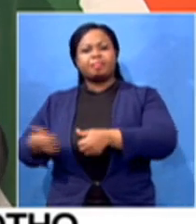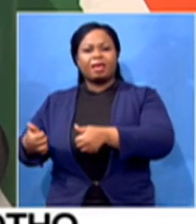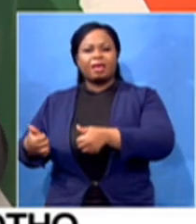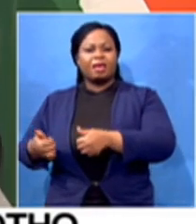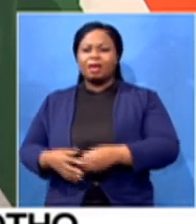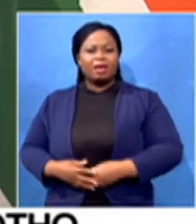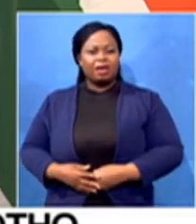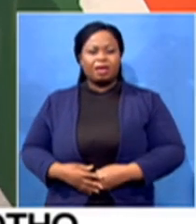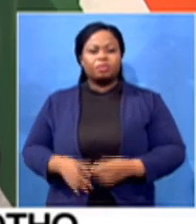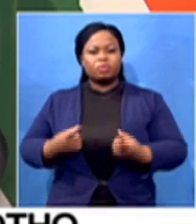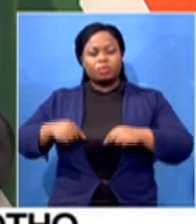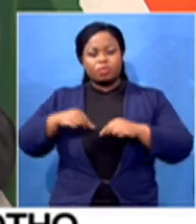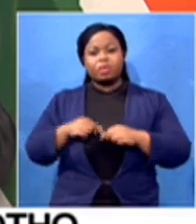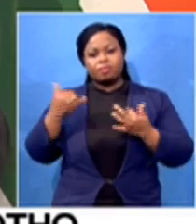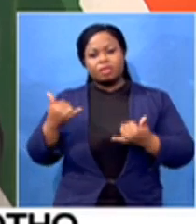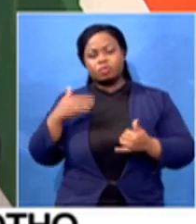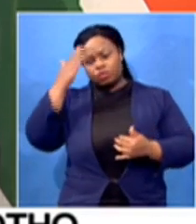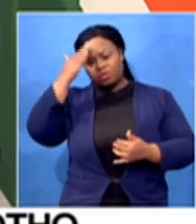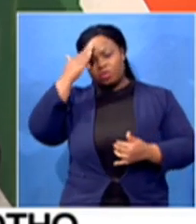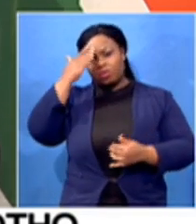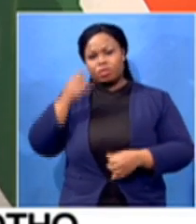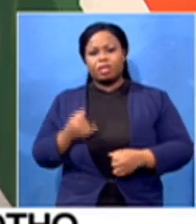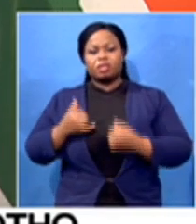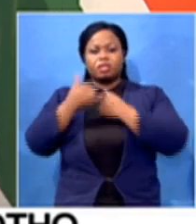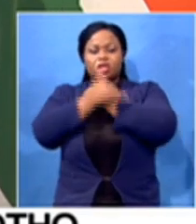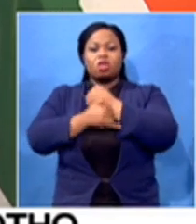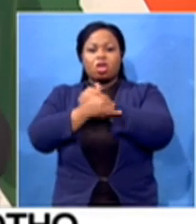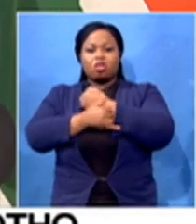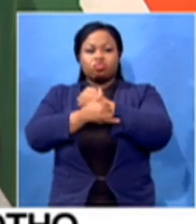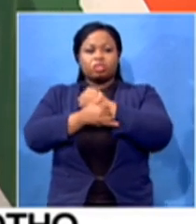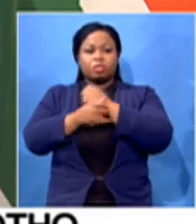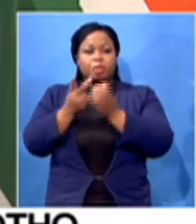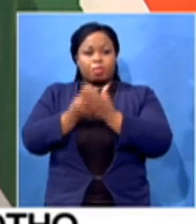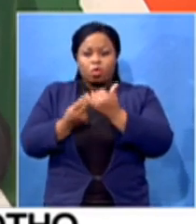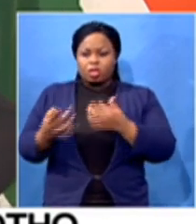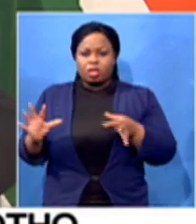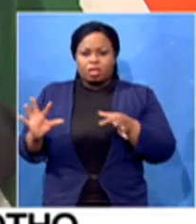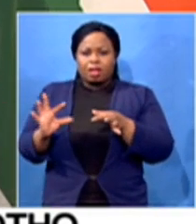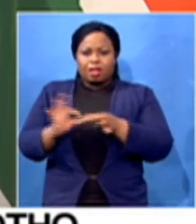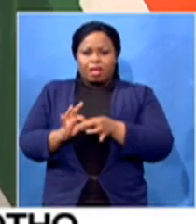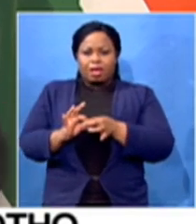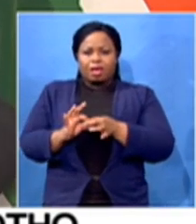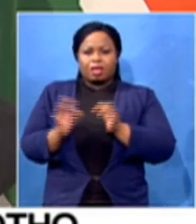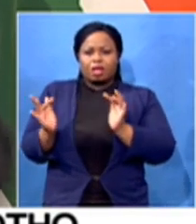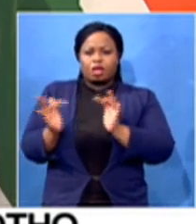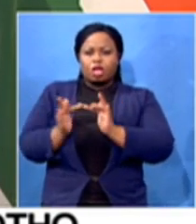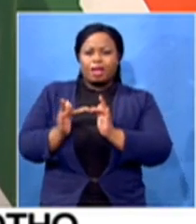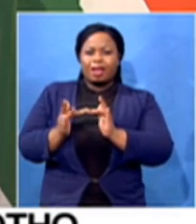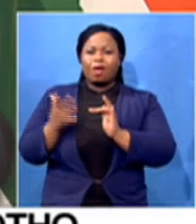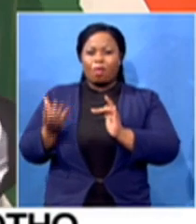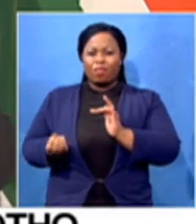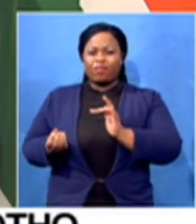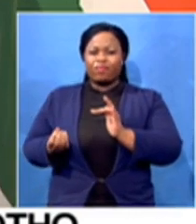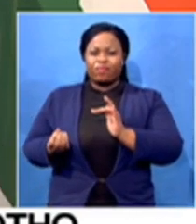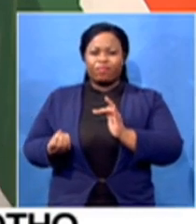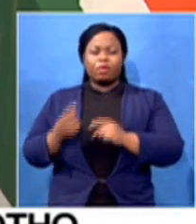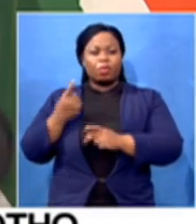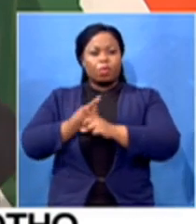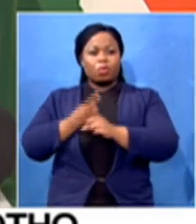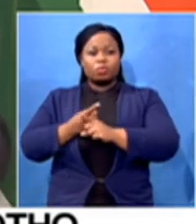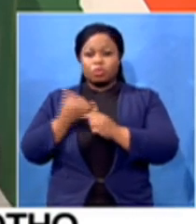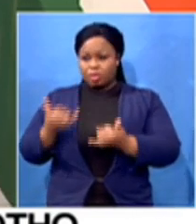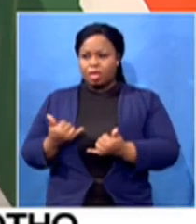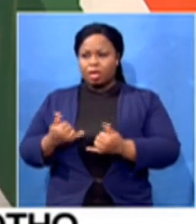to recognize that our two countries are intricately linked, and the linkages of the two countries must